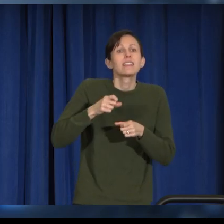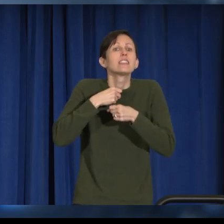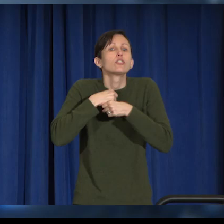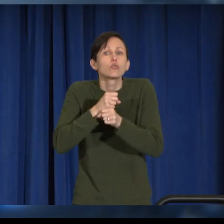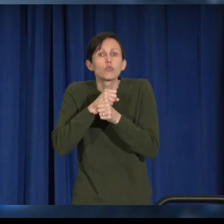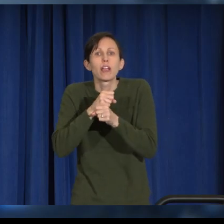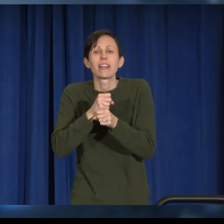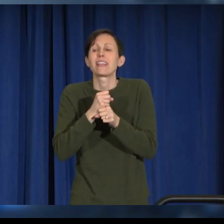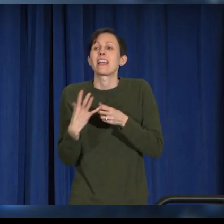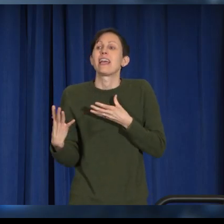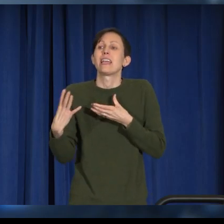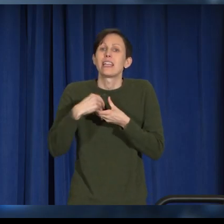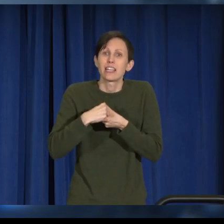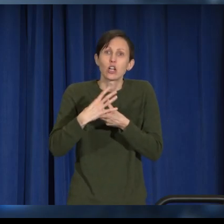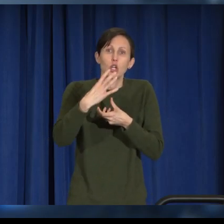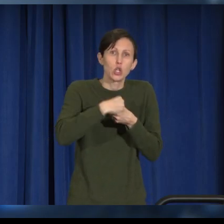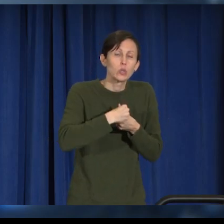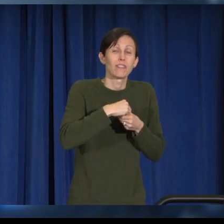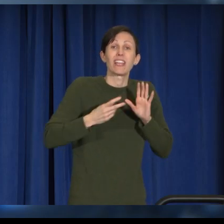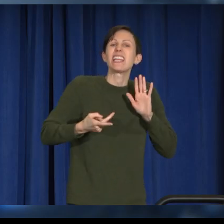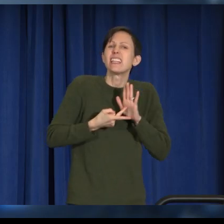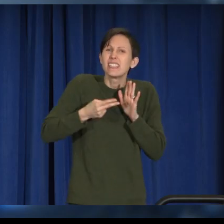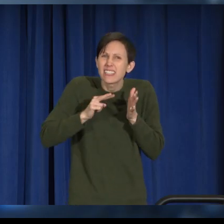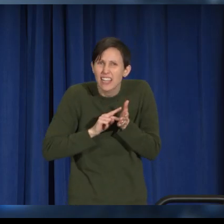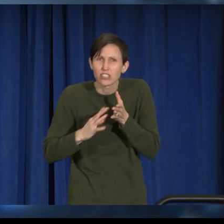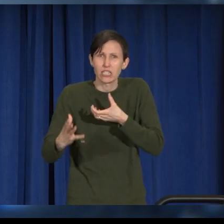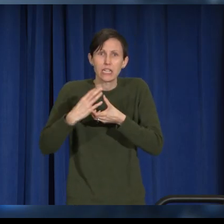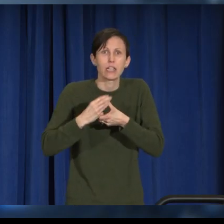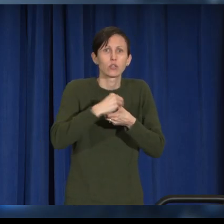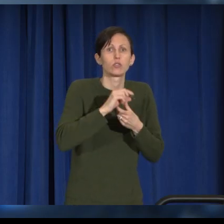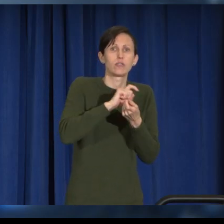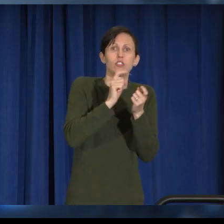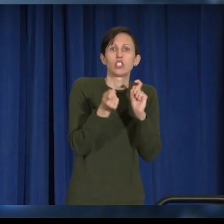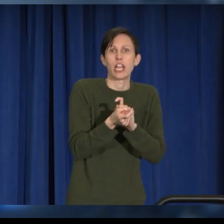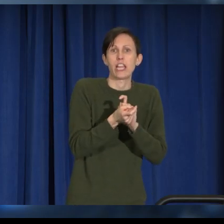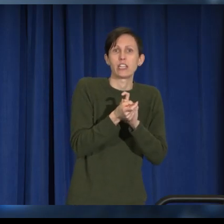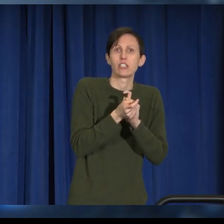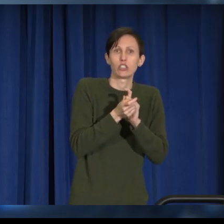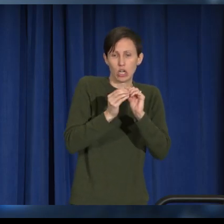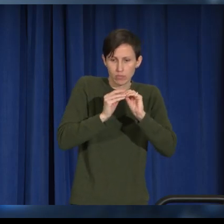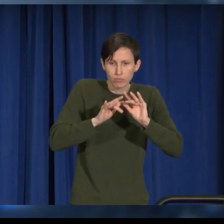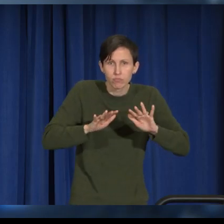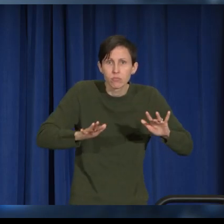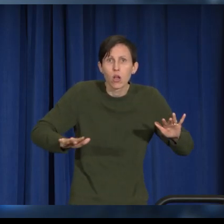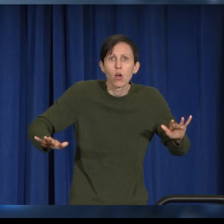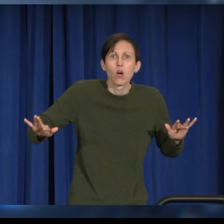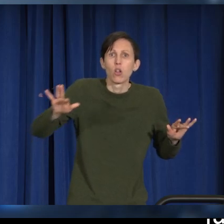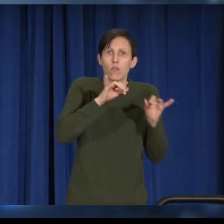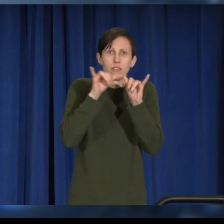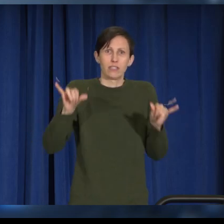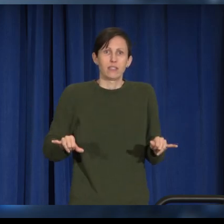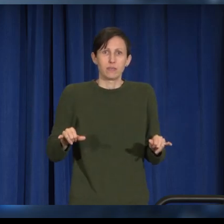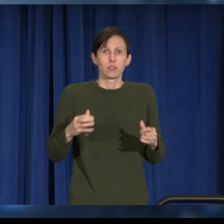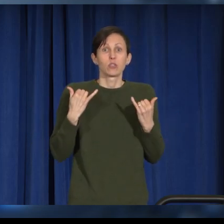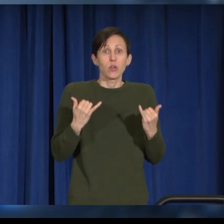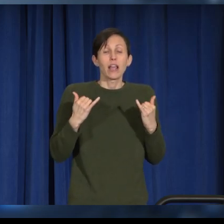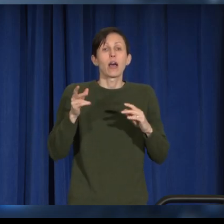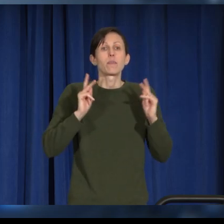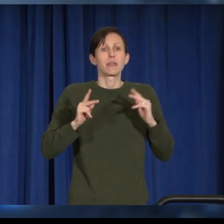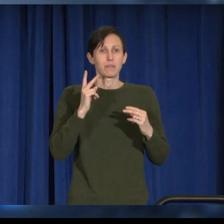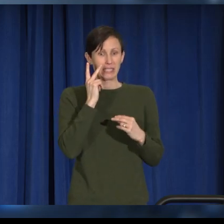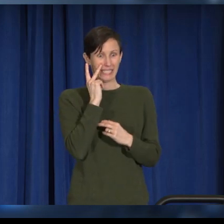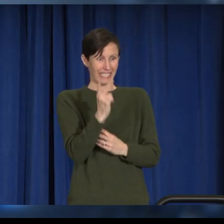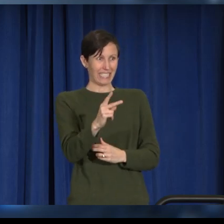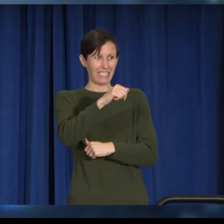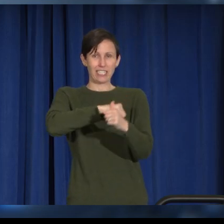creating intentionally inclusive change across the board within the system such that people now perceive each other in